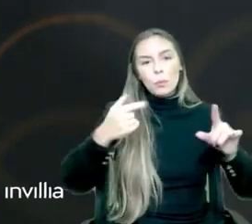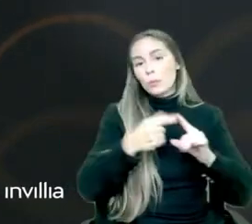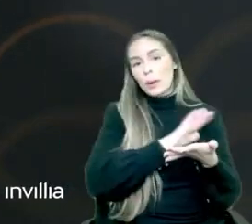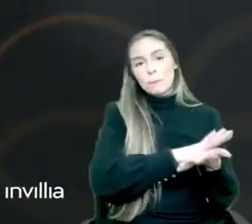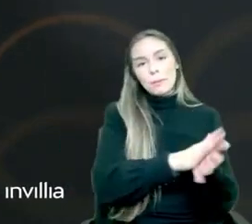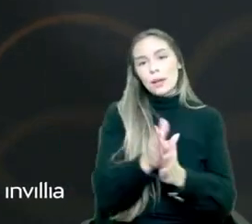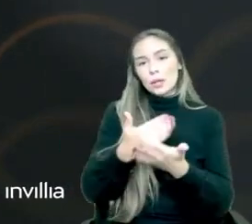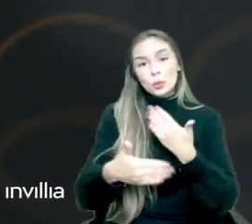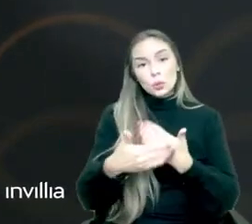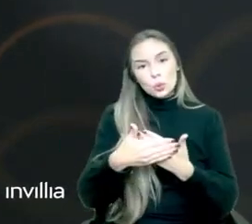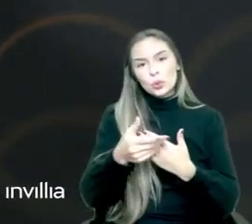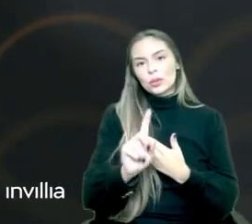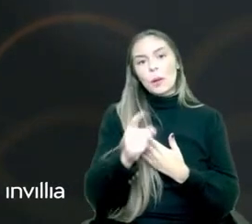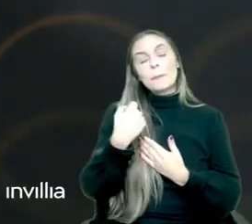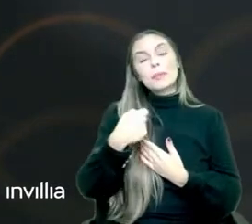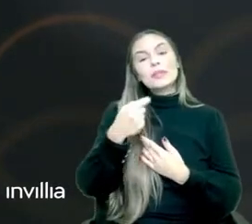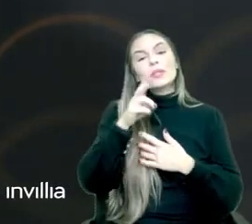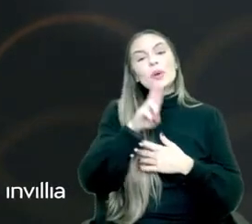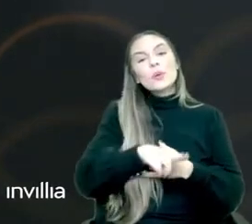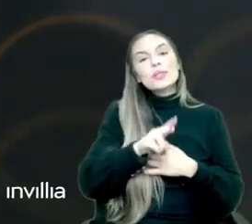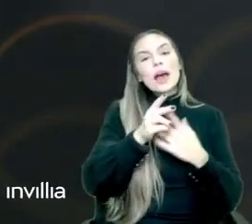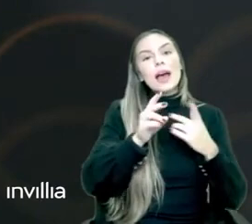model for the right task.